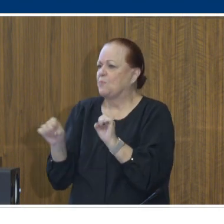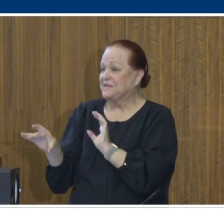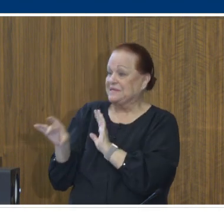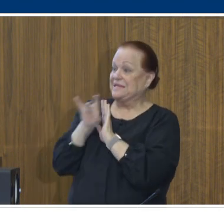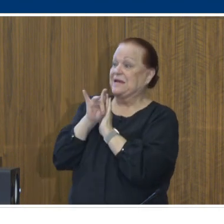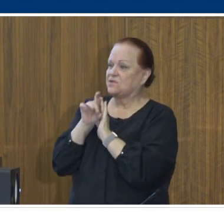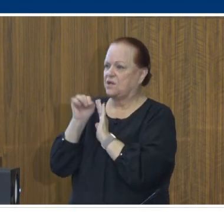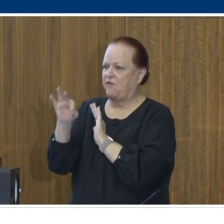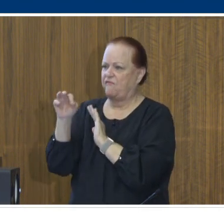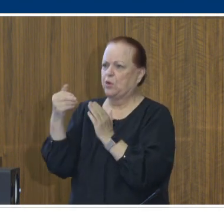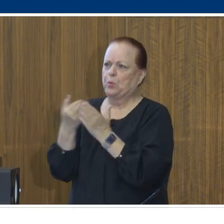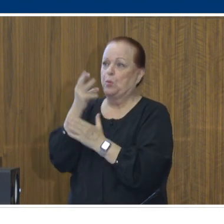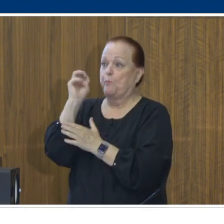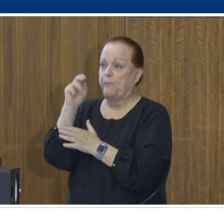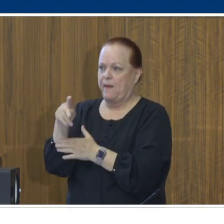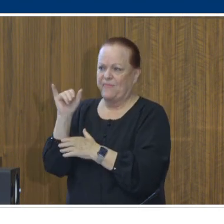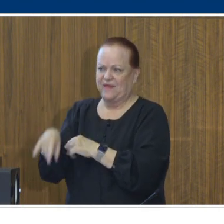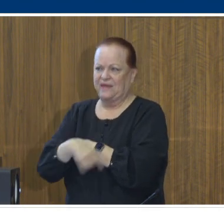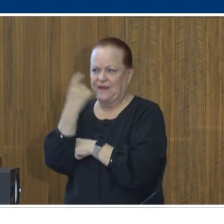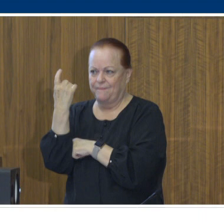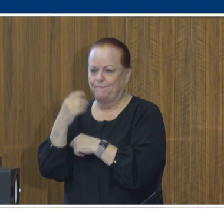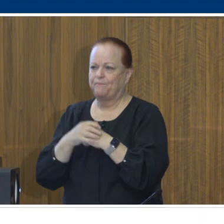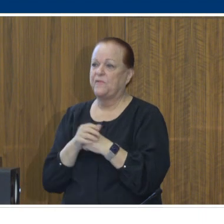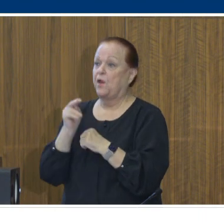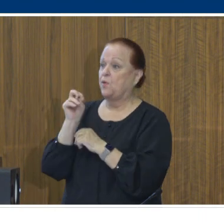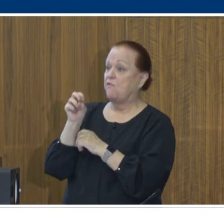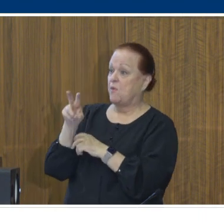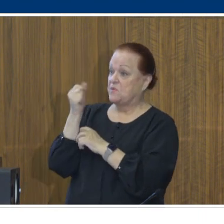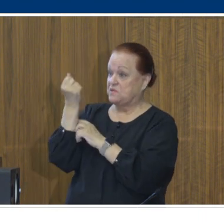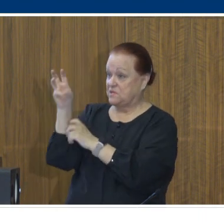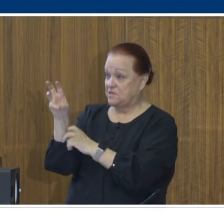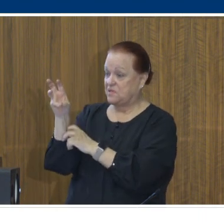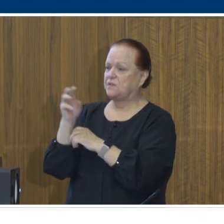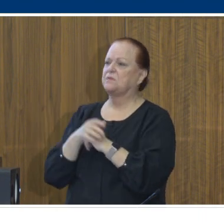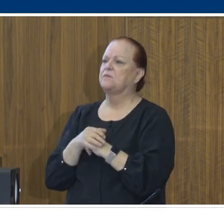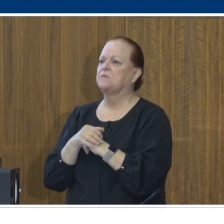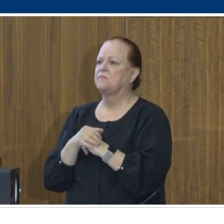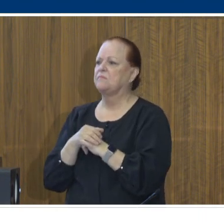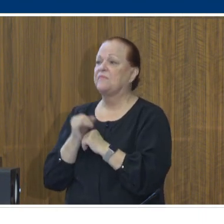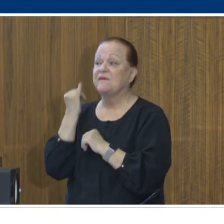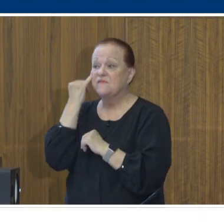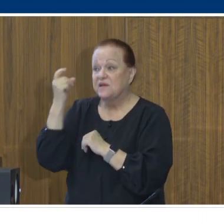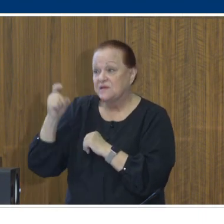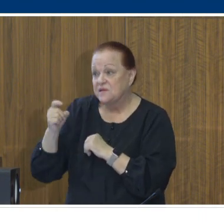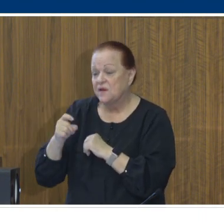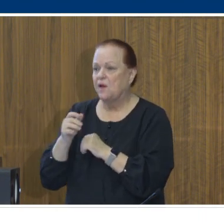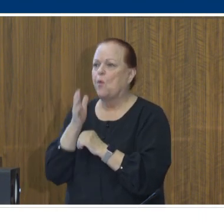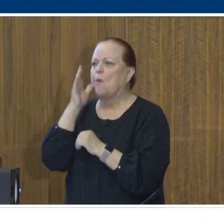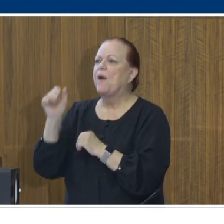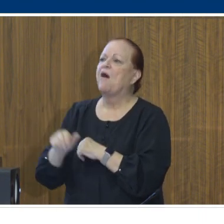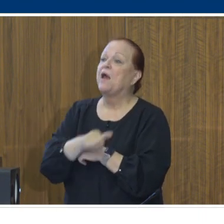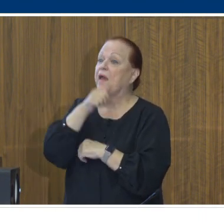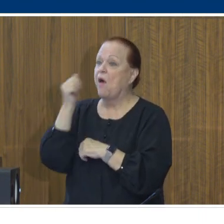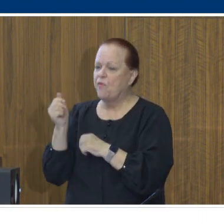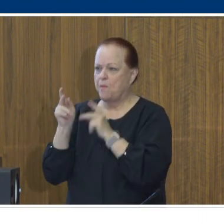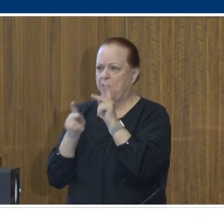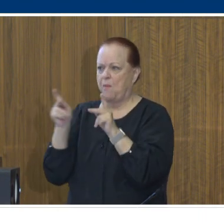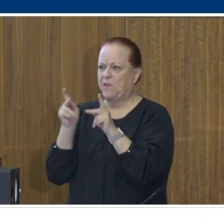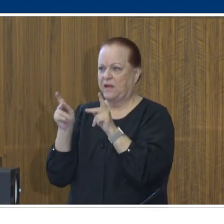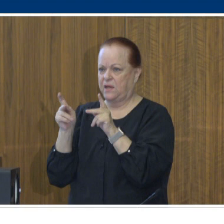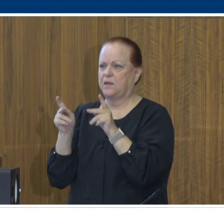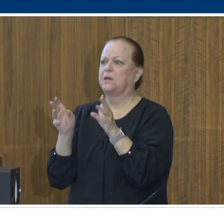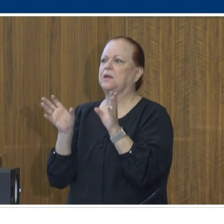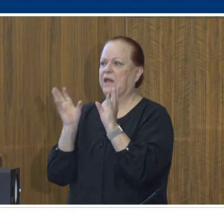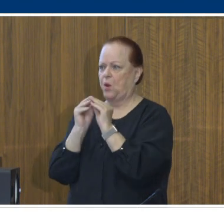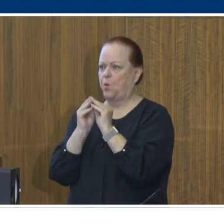date. Then by November 16th, if necessary, there will be another public hearing at a board